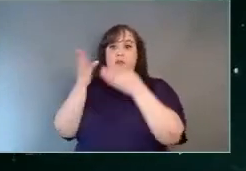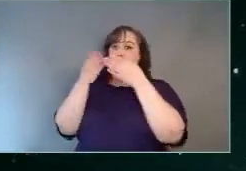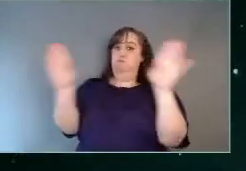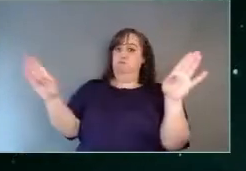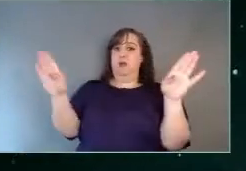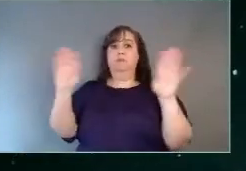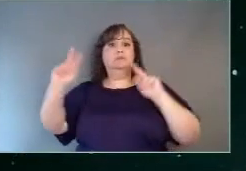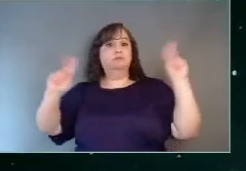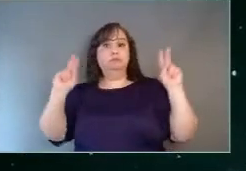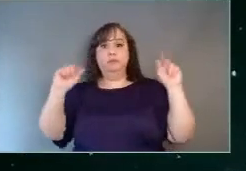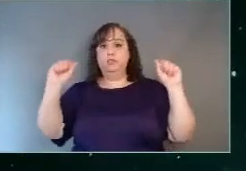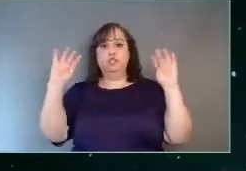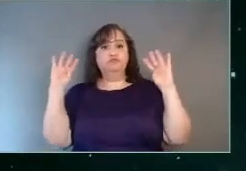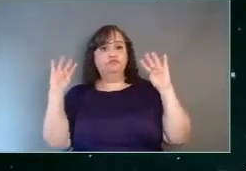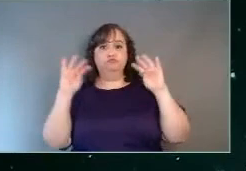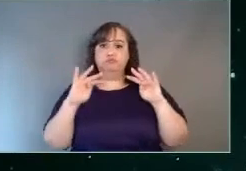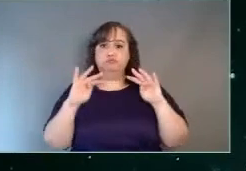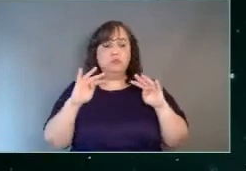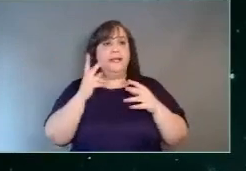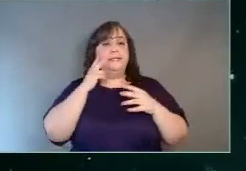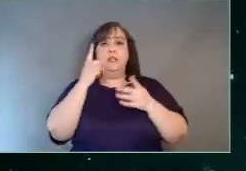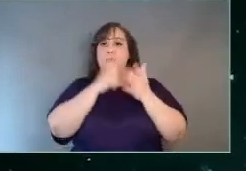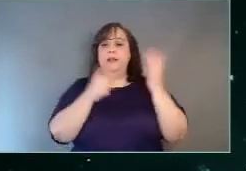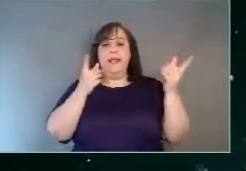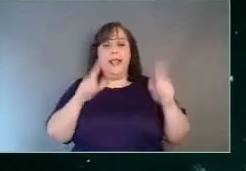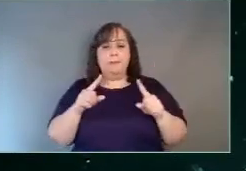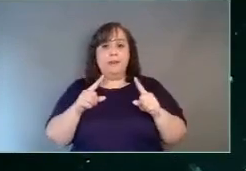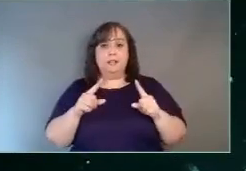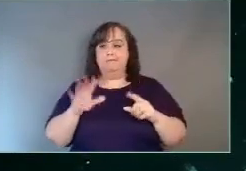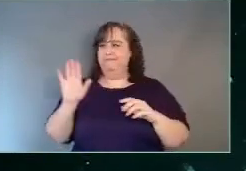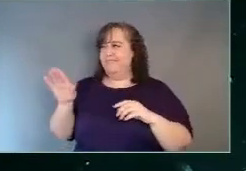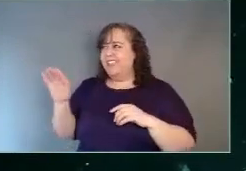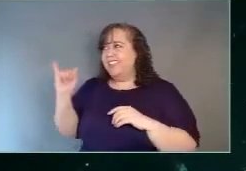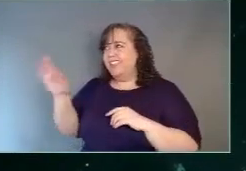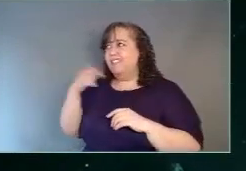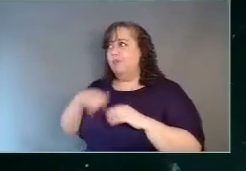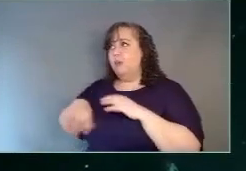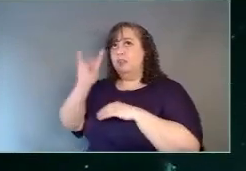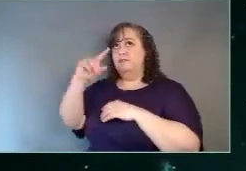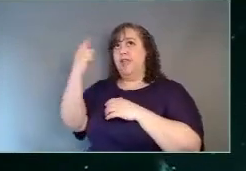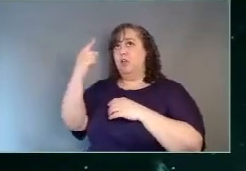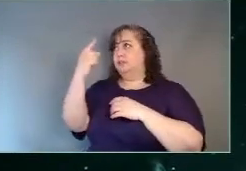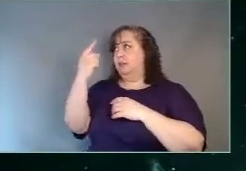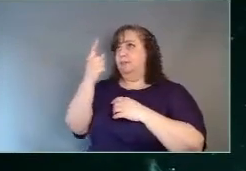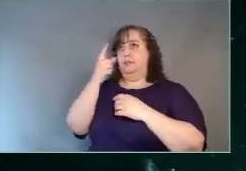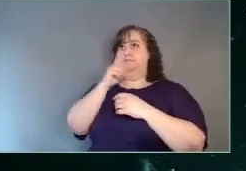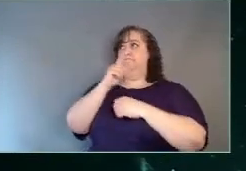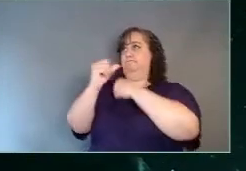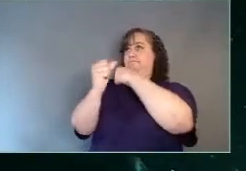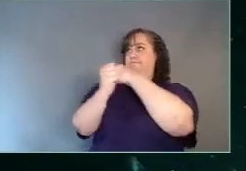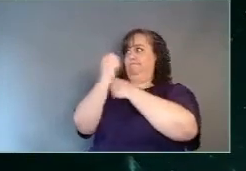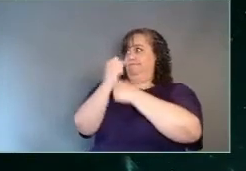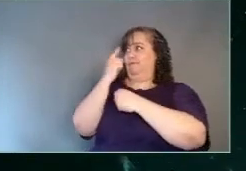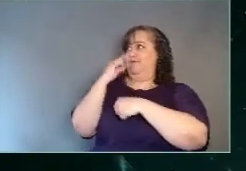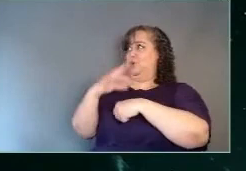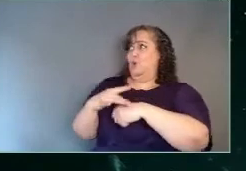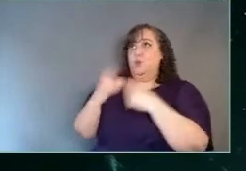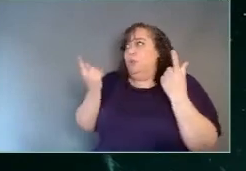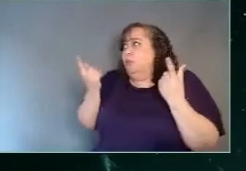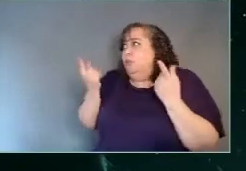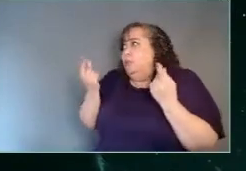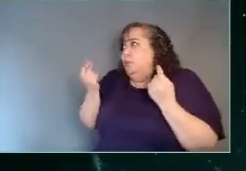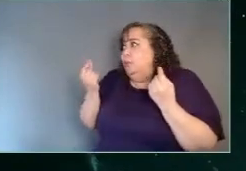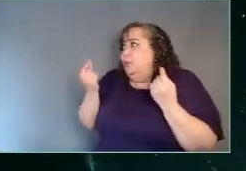Now, if we did find a hazardous asteroid, what will we do about it? Well, believe it or